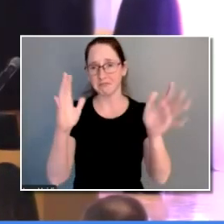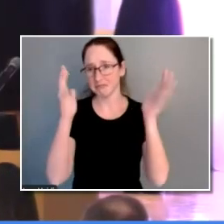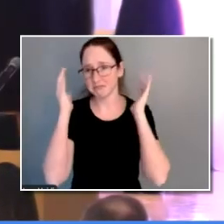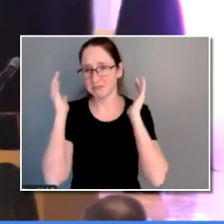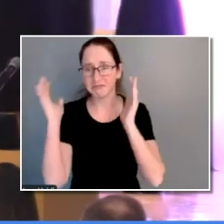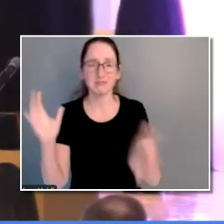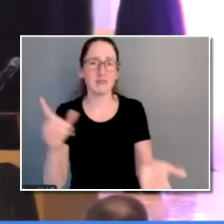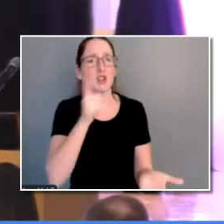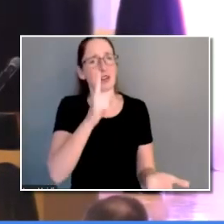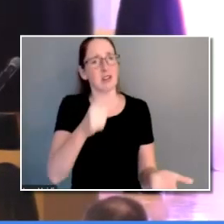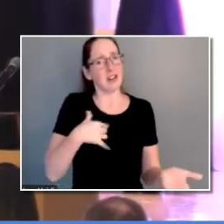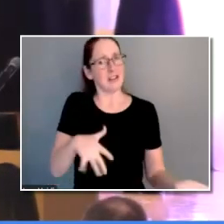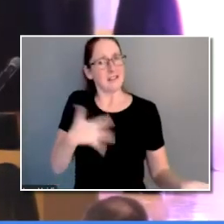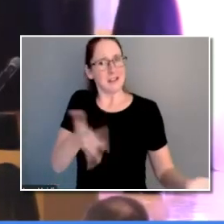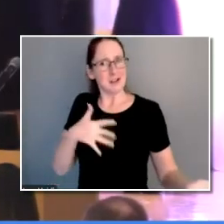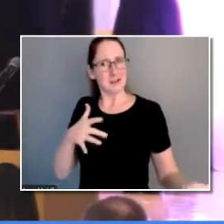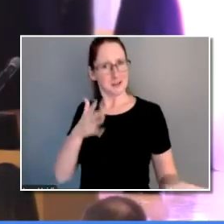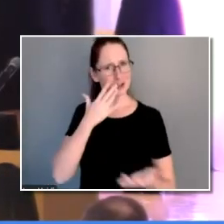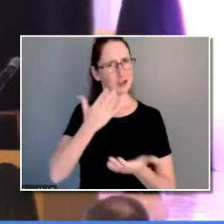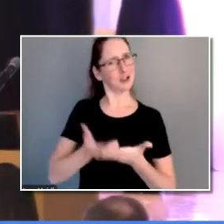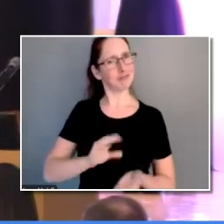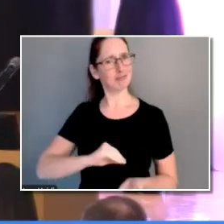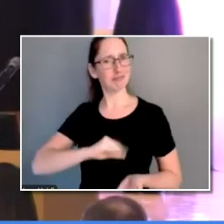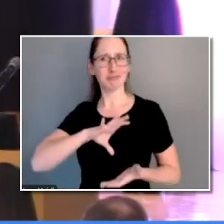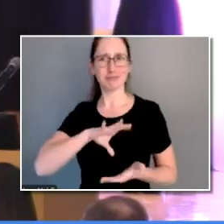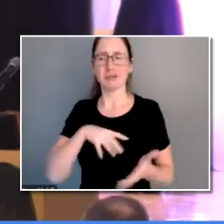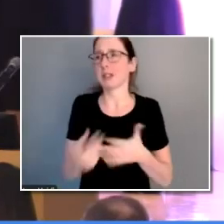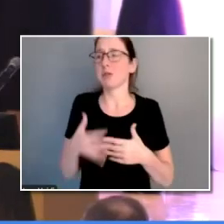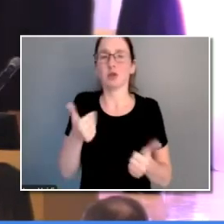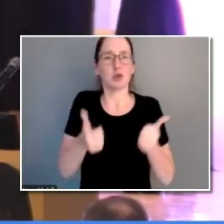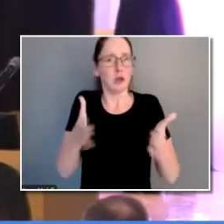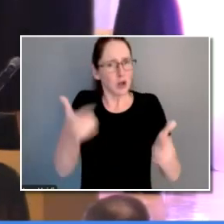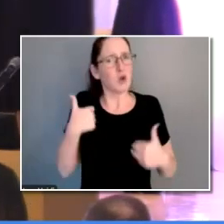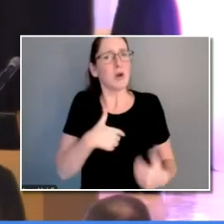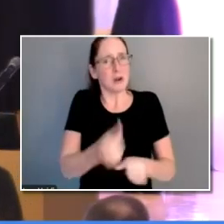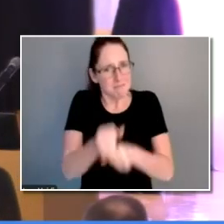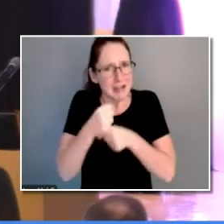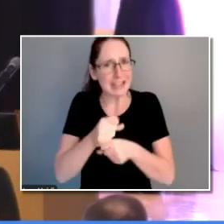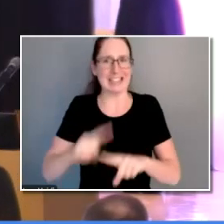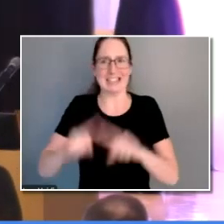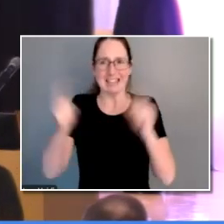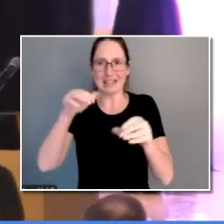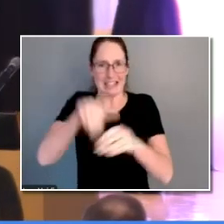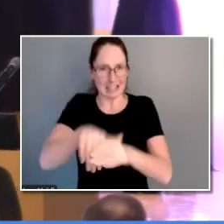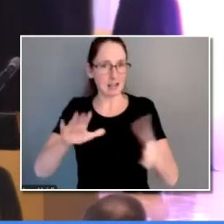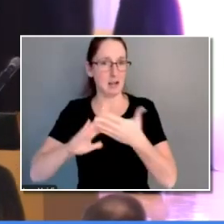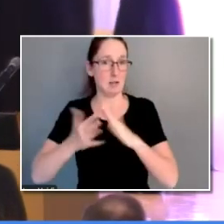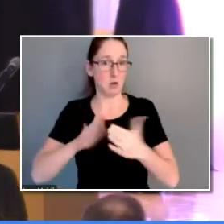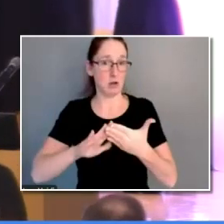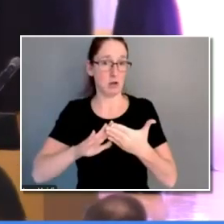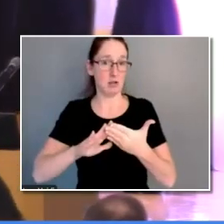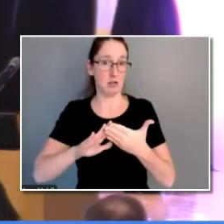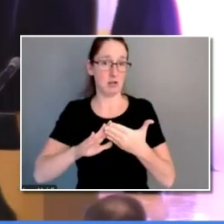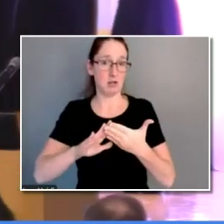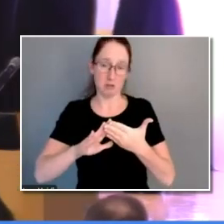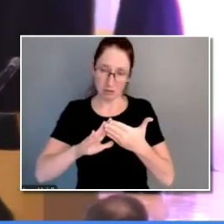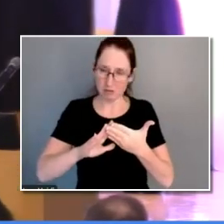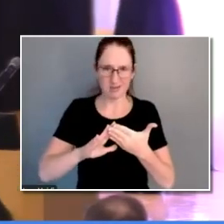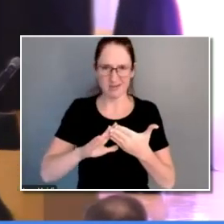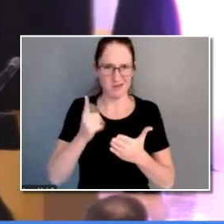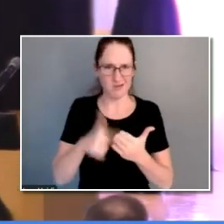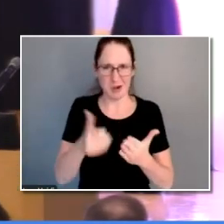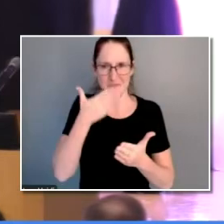It makes me feel good one way or the other that we're making a difference in the community. And so what better way to